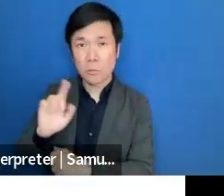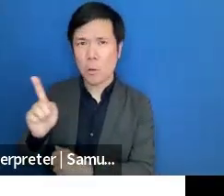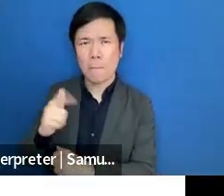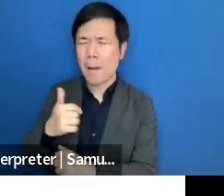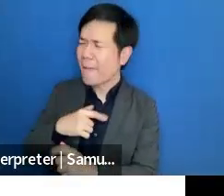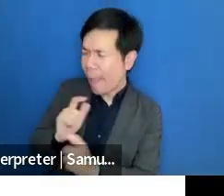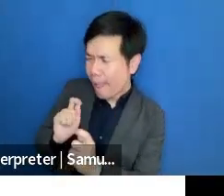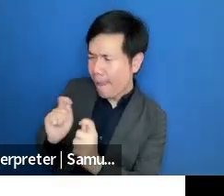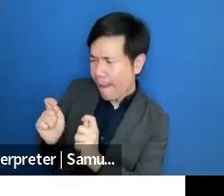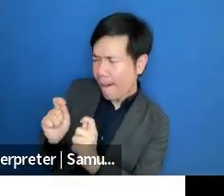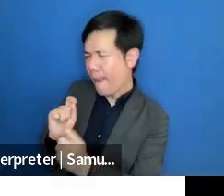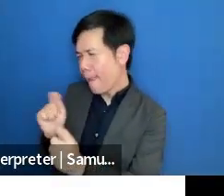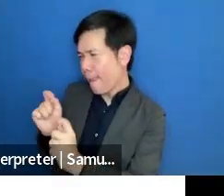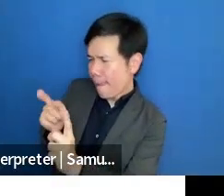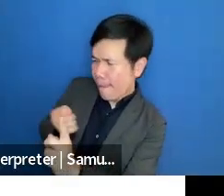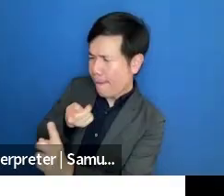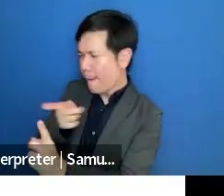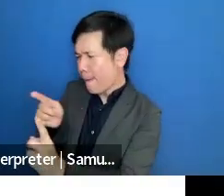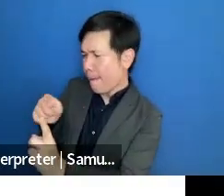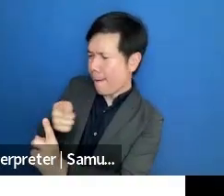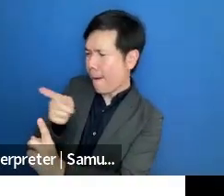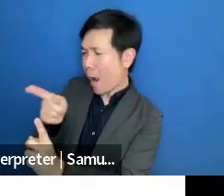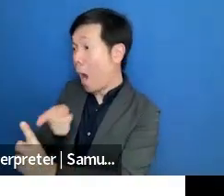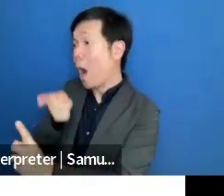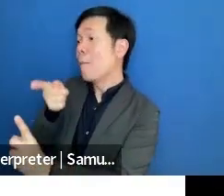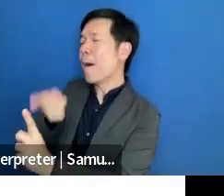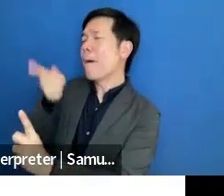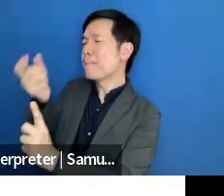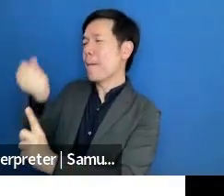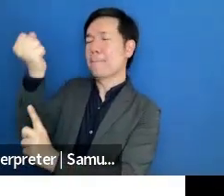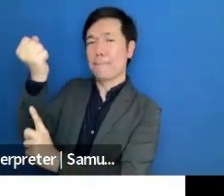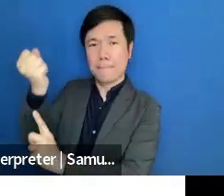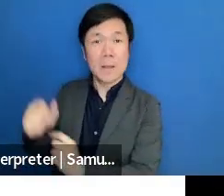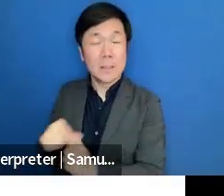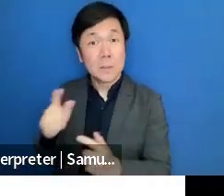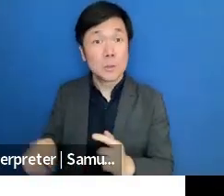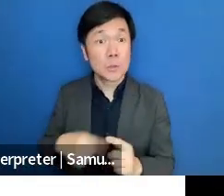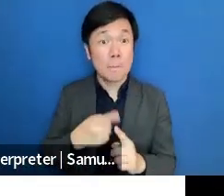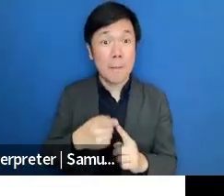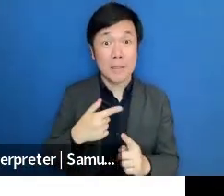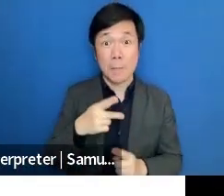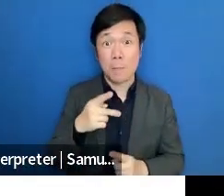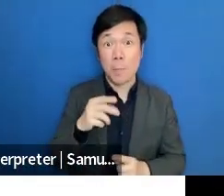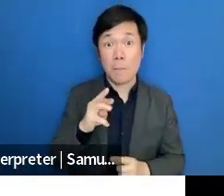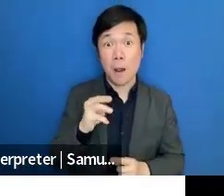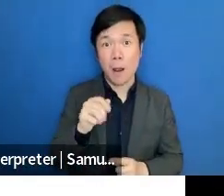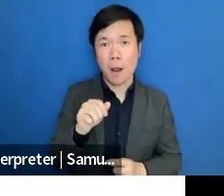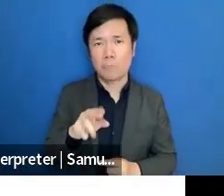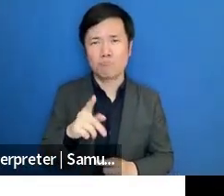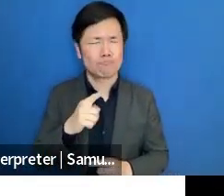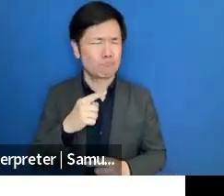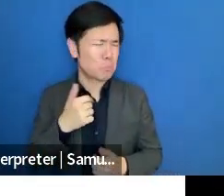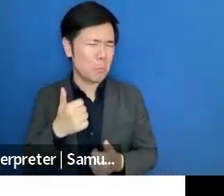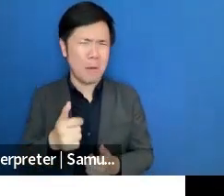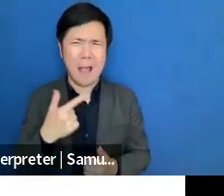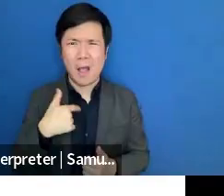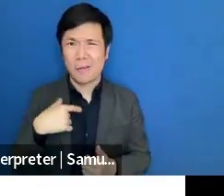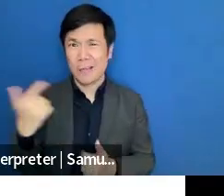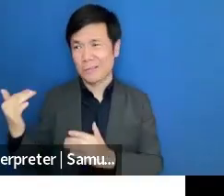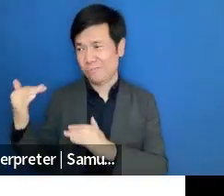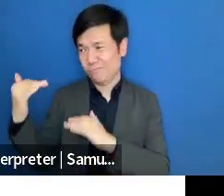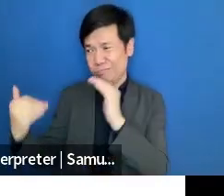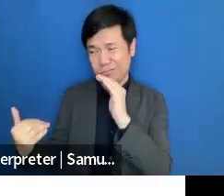PMER's success. PMER also depends on strong relationships and a commitment to addressing power imbalances